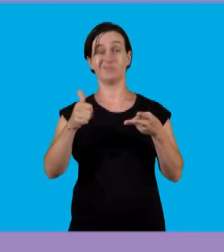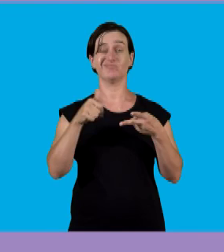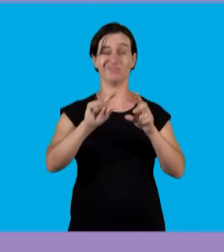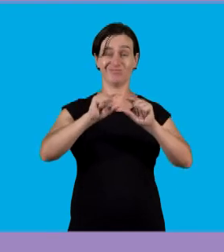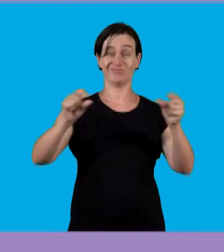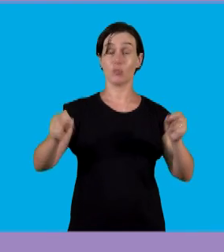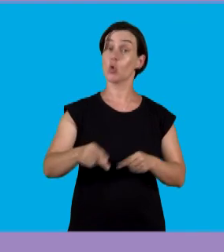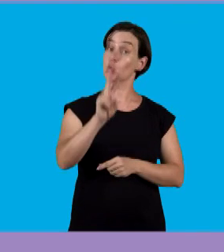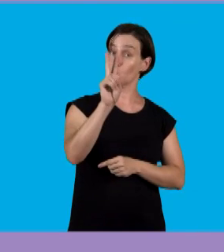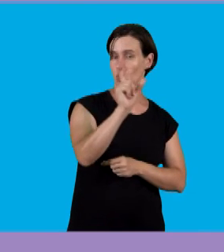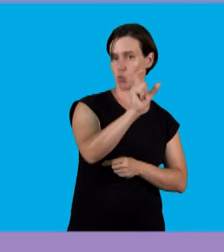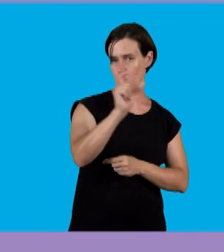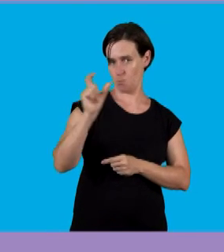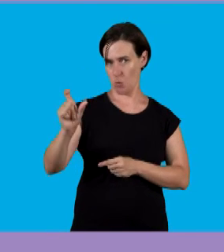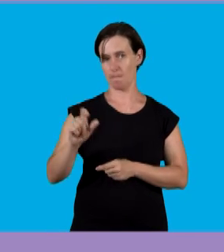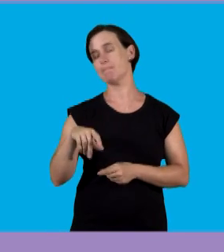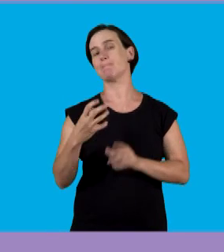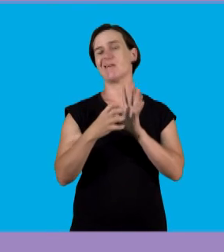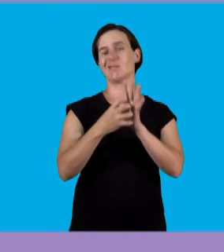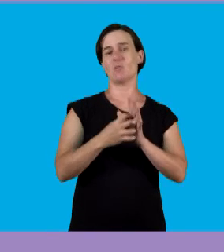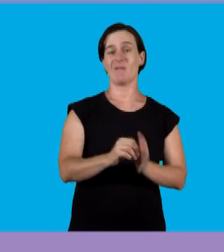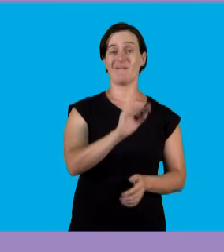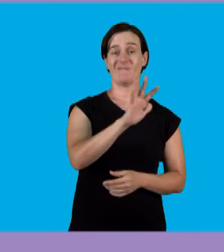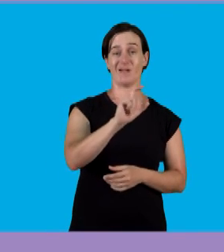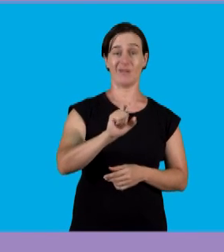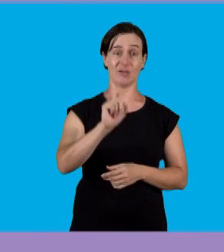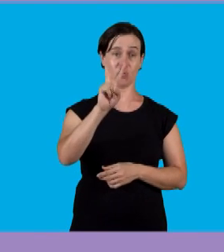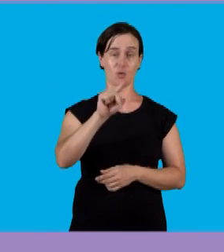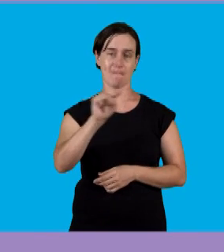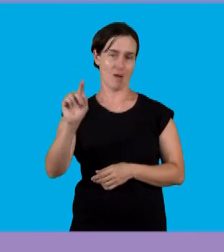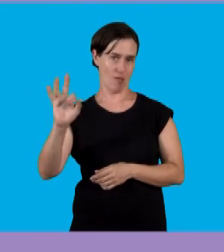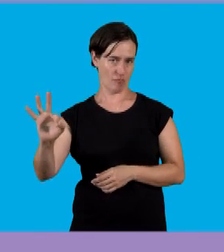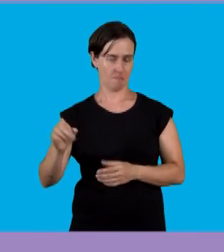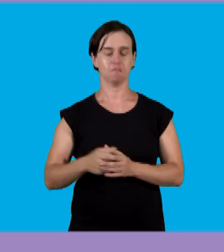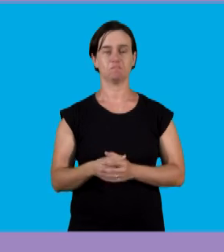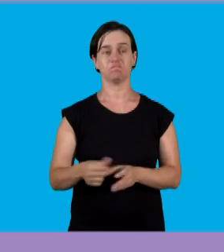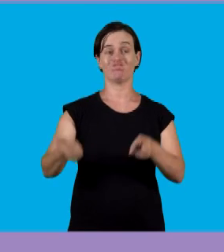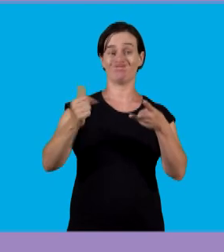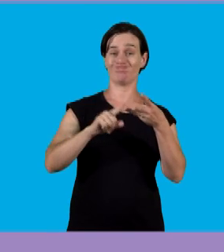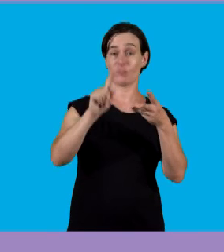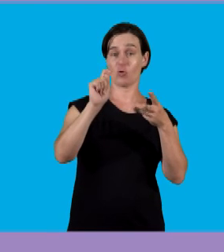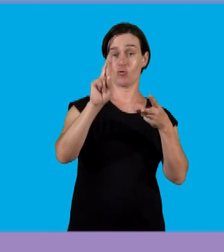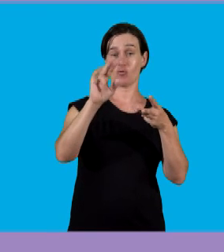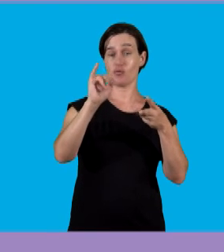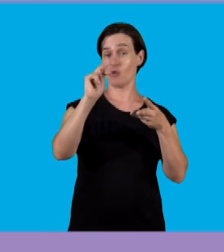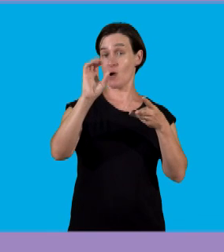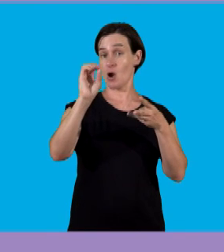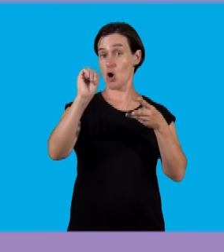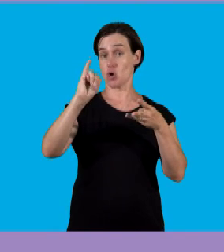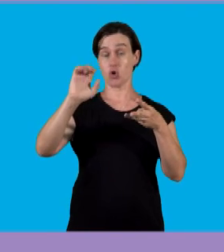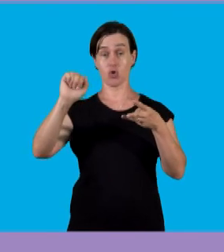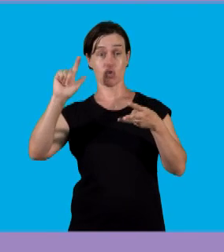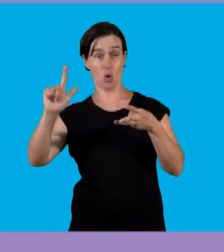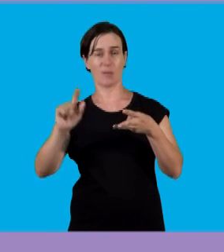squared. Then a binomial, which is an expression with two terms, and that an example for that is 5x